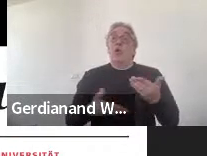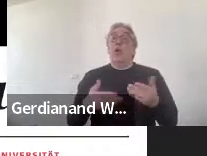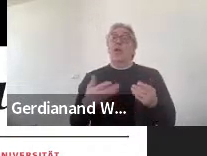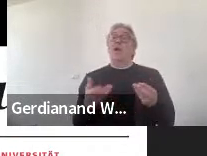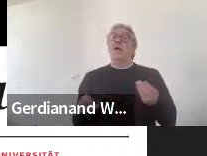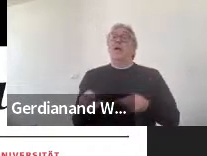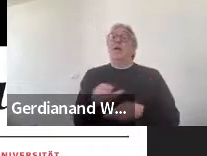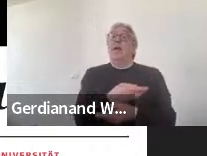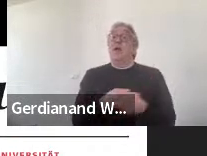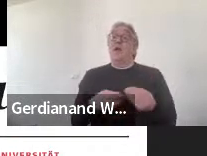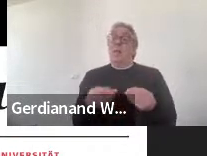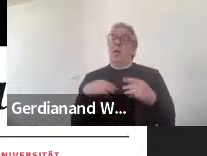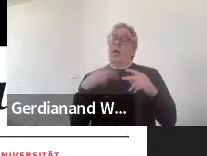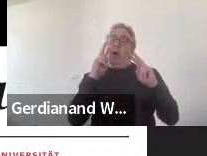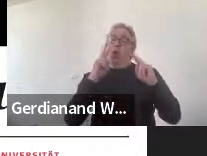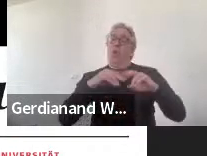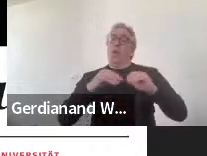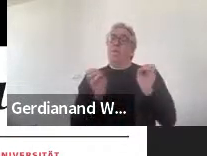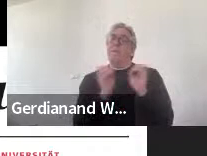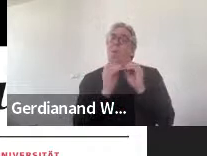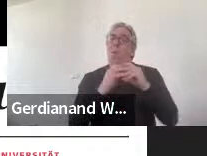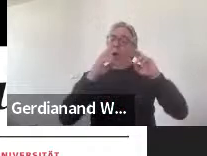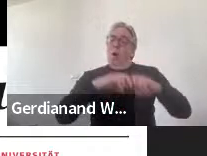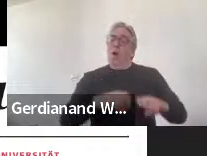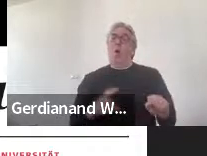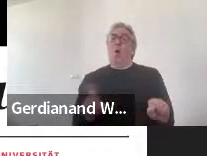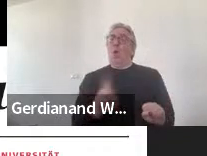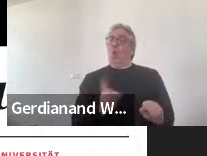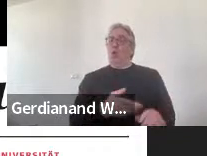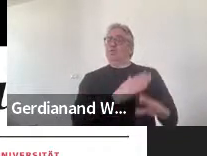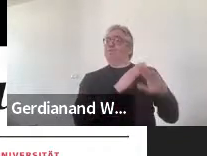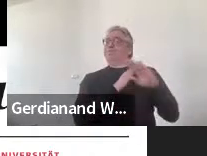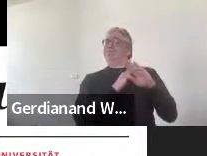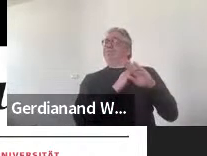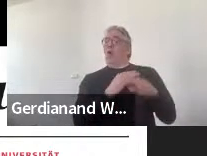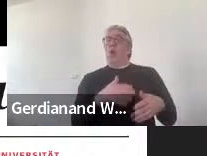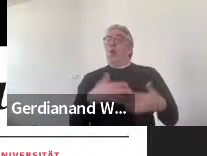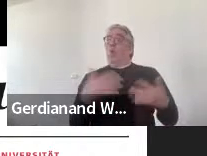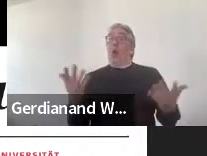economical sphere. Where are there the enabler and barriers?